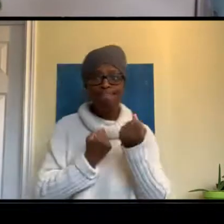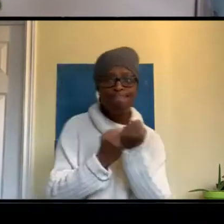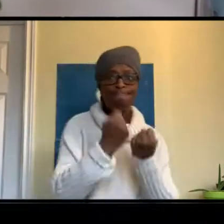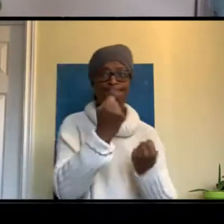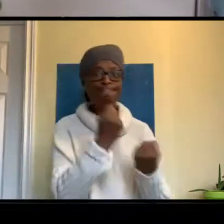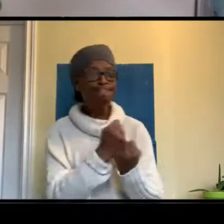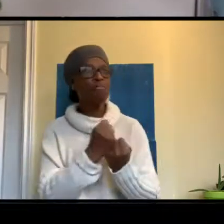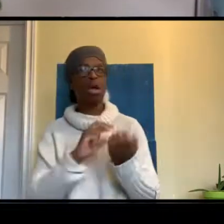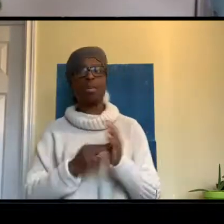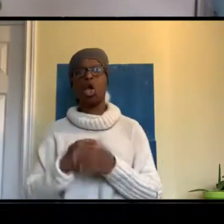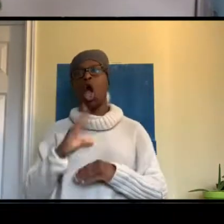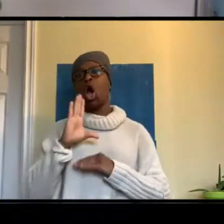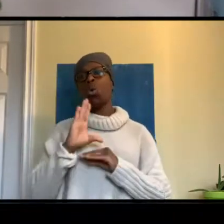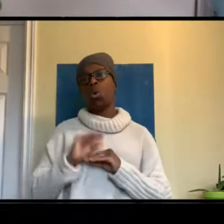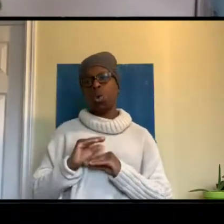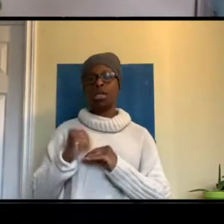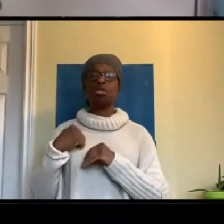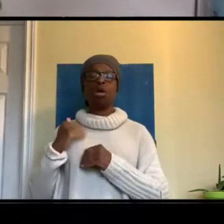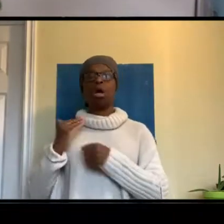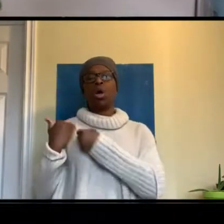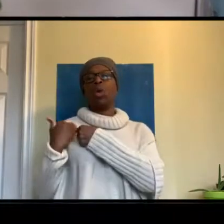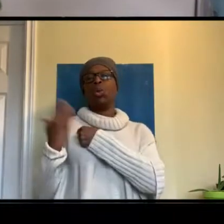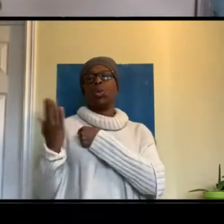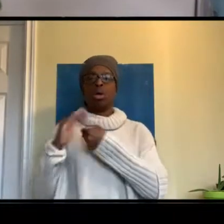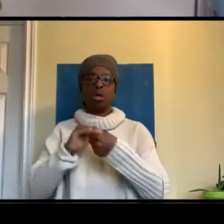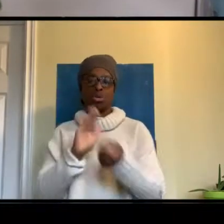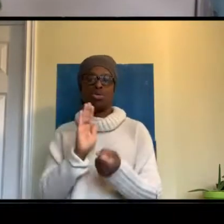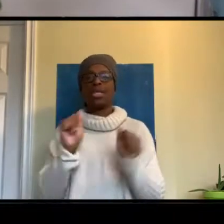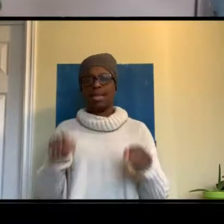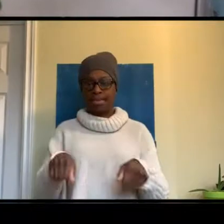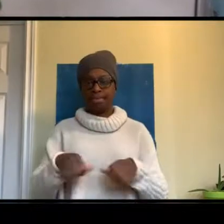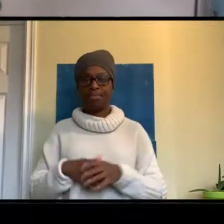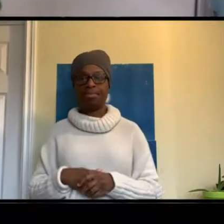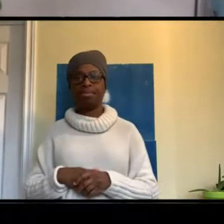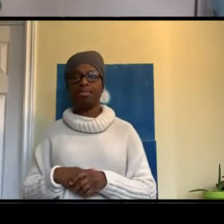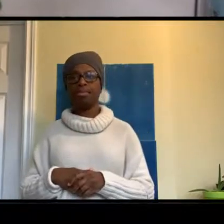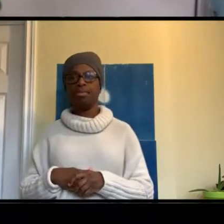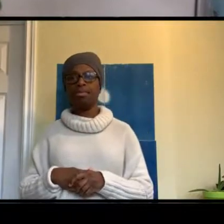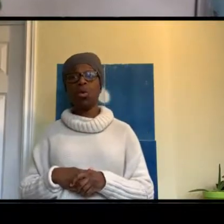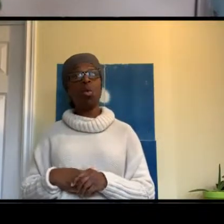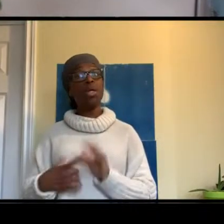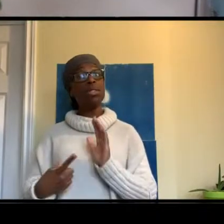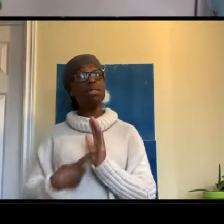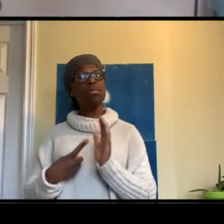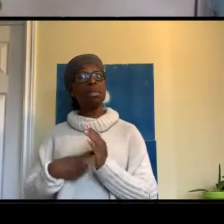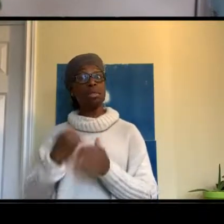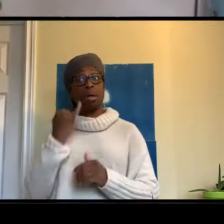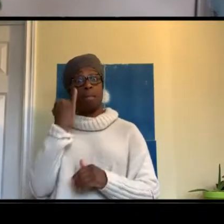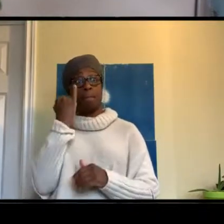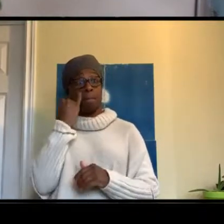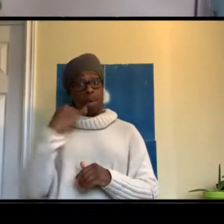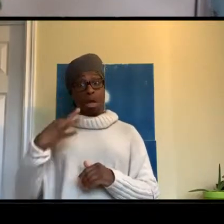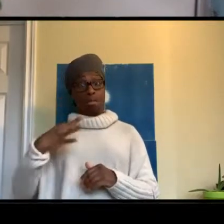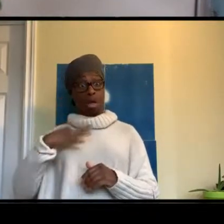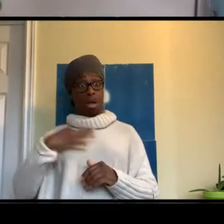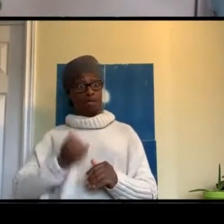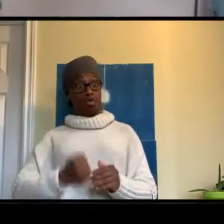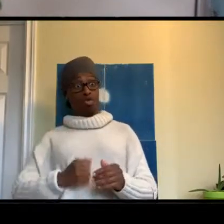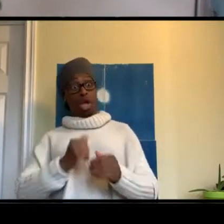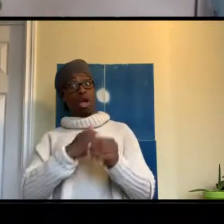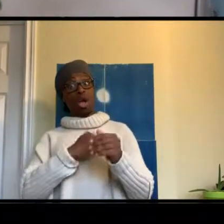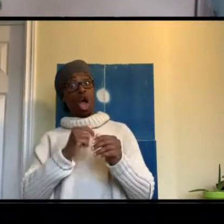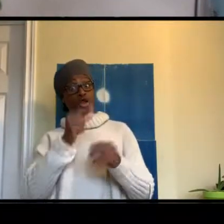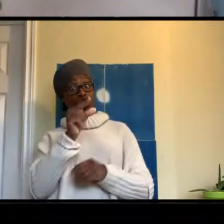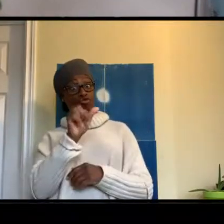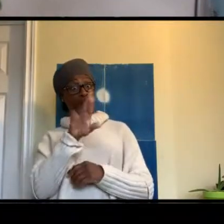just an incredible process as well. When I write grants, I tend to do them as part of the grants committee. So I'm working with a whole